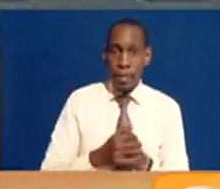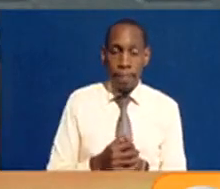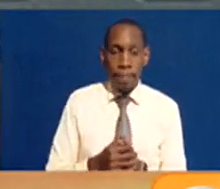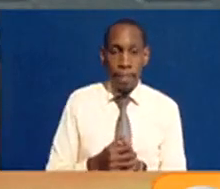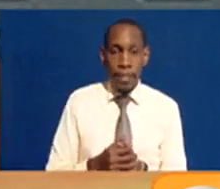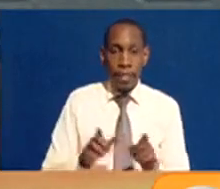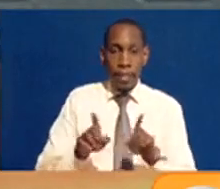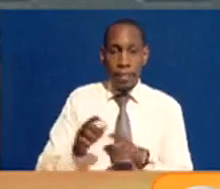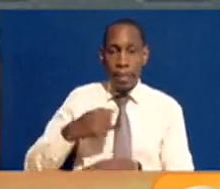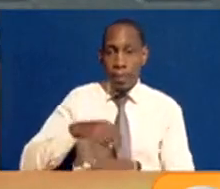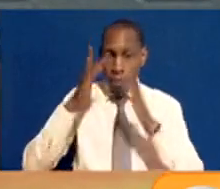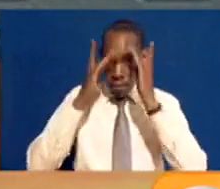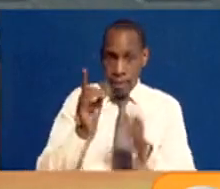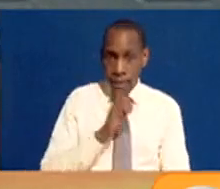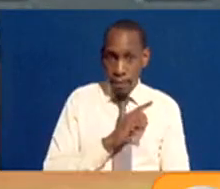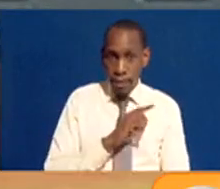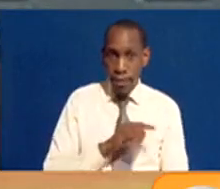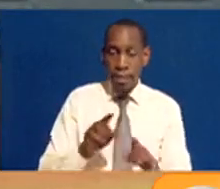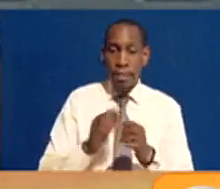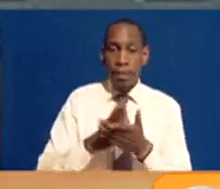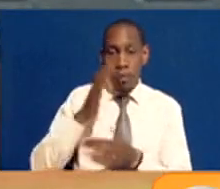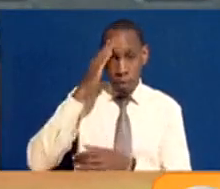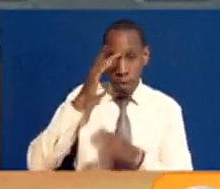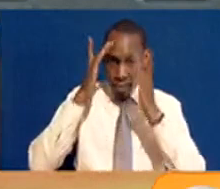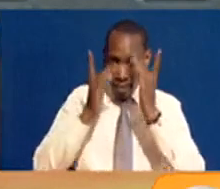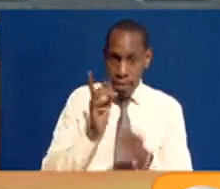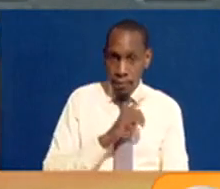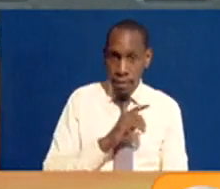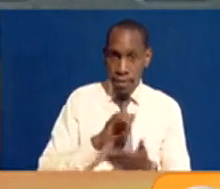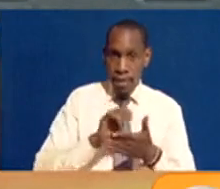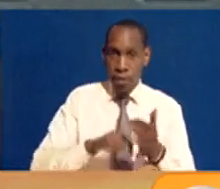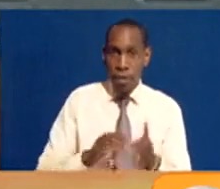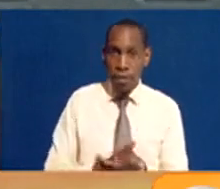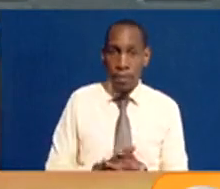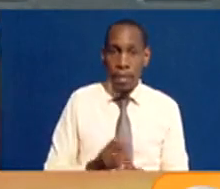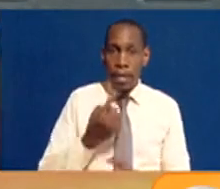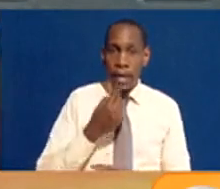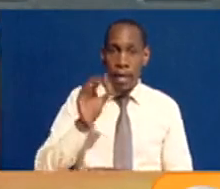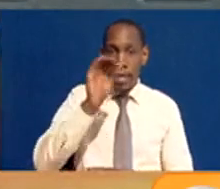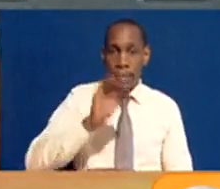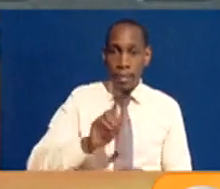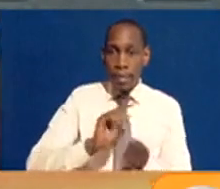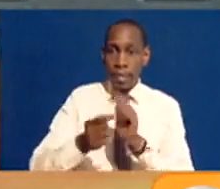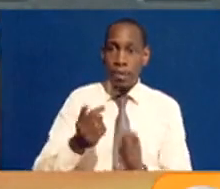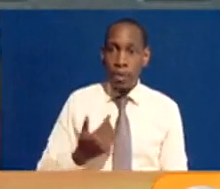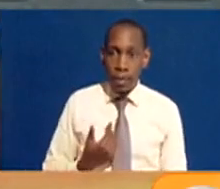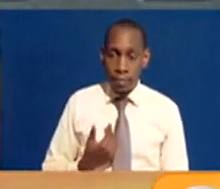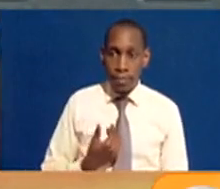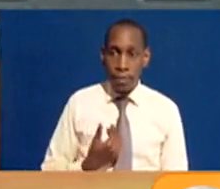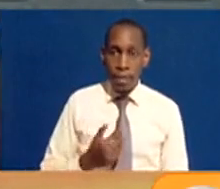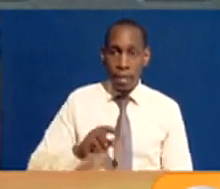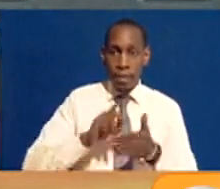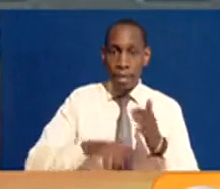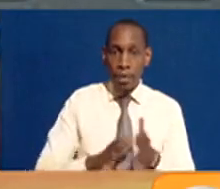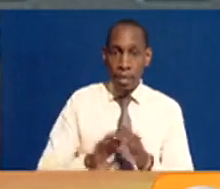and if we have decided, and I'm pretty sure we have, that we will have 100% transition, and that